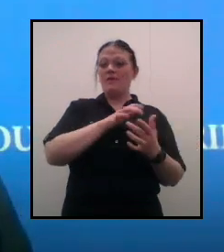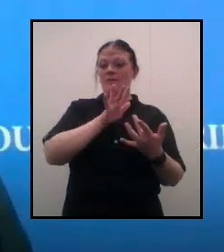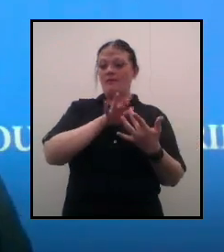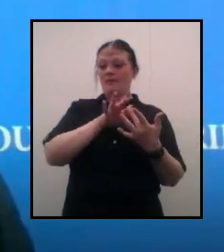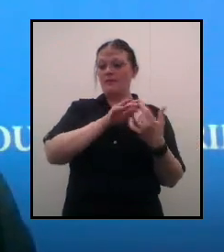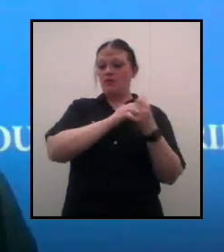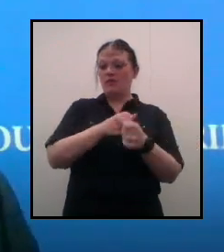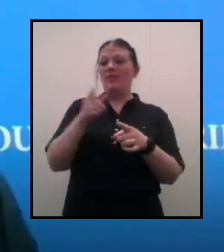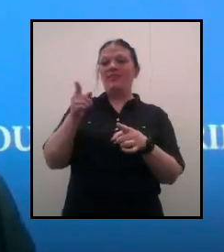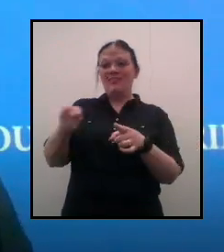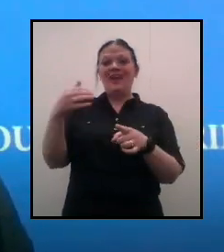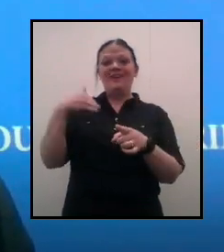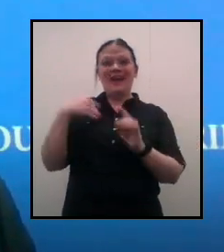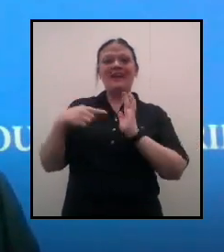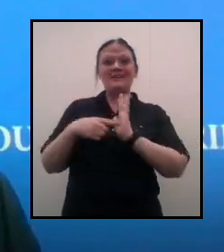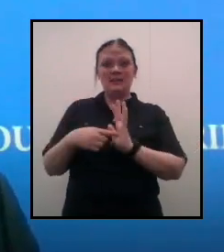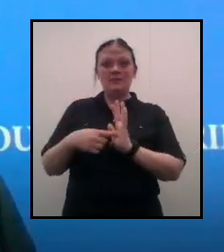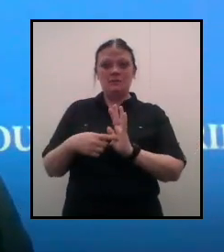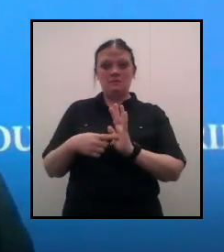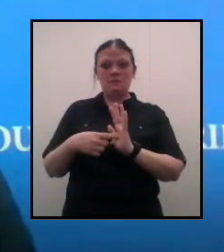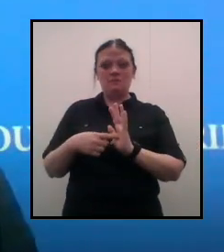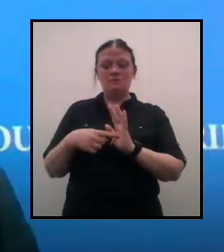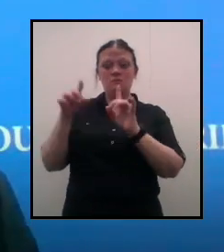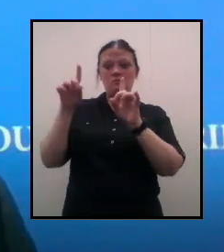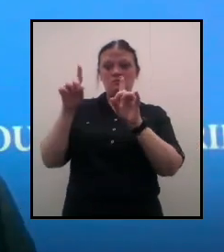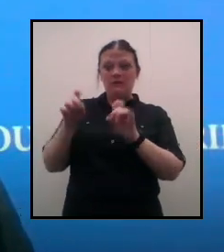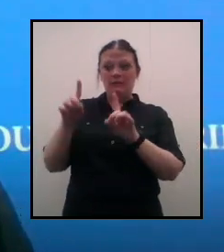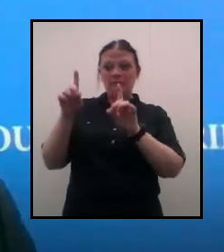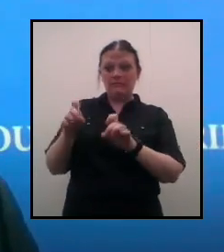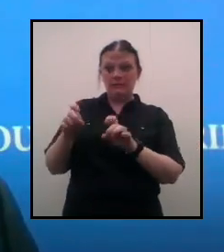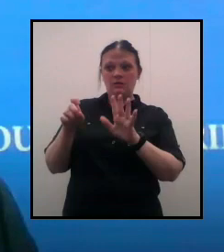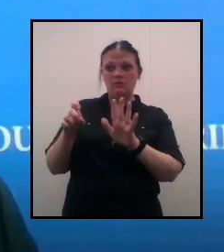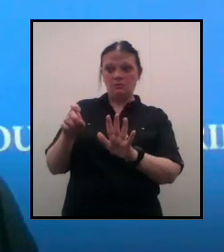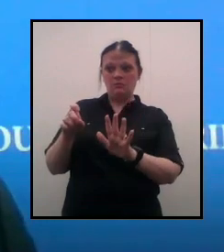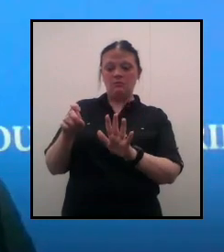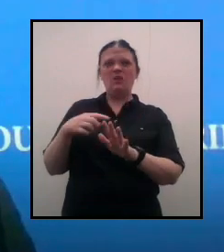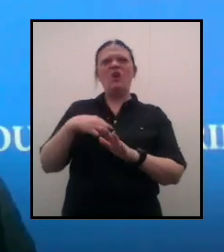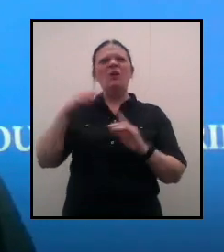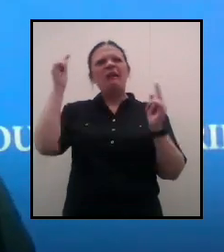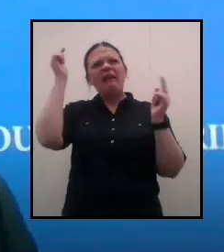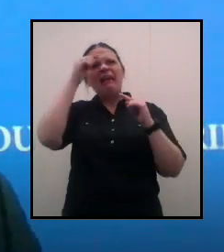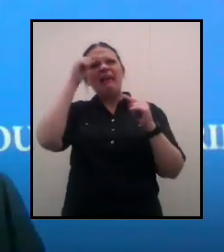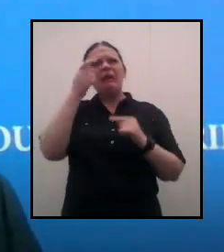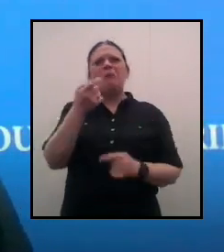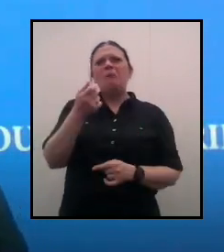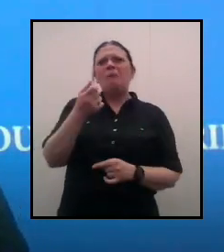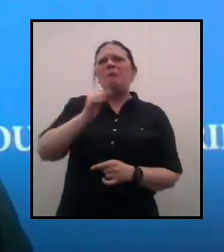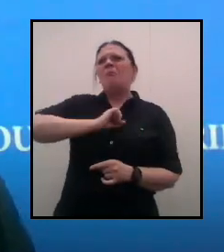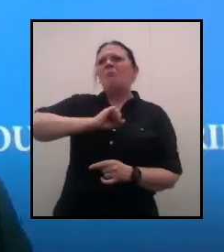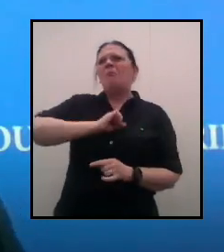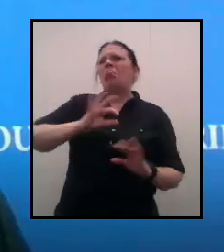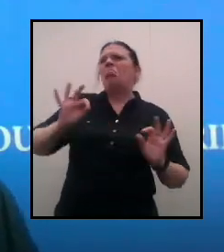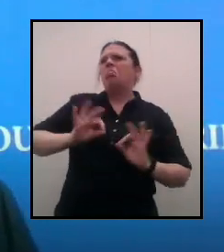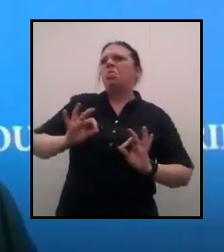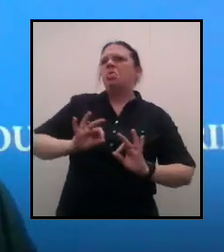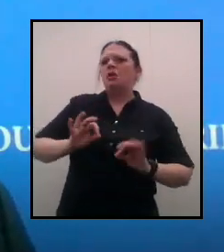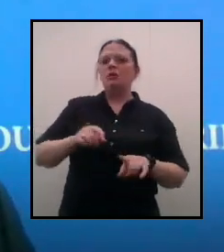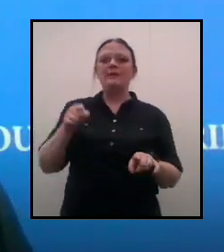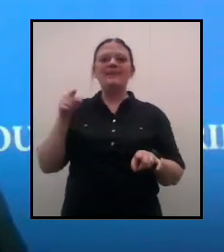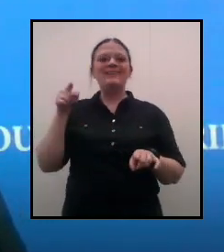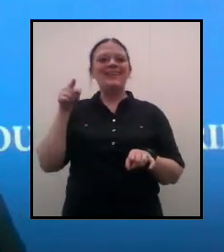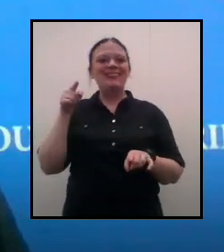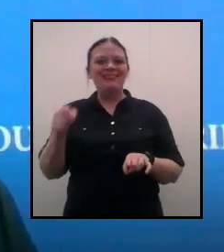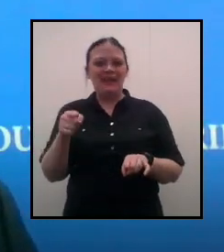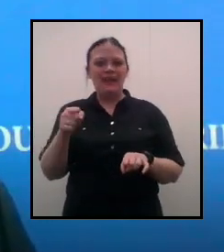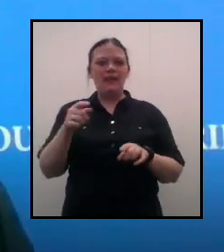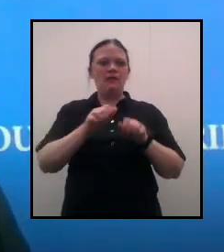had some symptoms. We tested that person, and they explained, oh, I had headaches, and I had a little cough, but I didn't think it was anything. They were probably the one